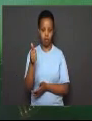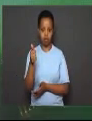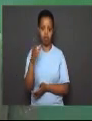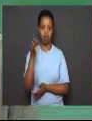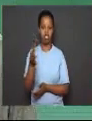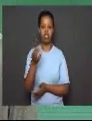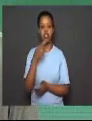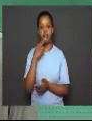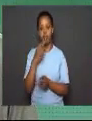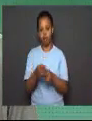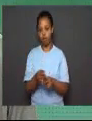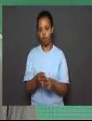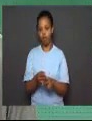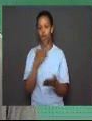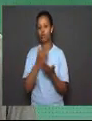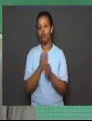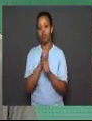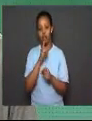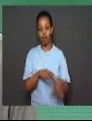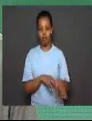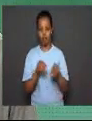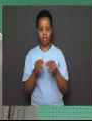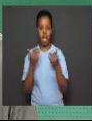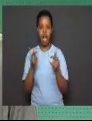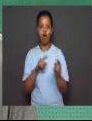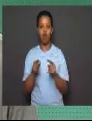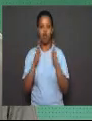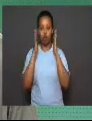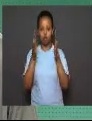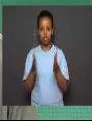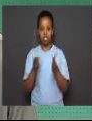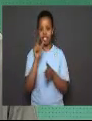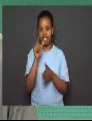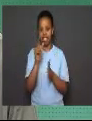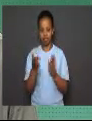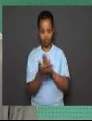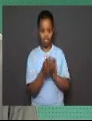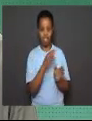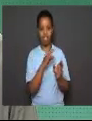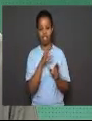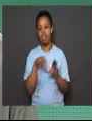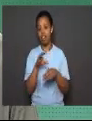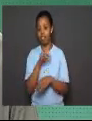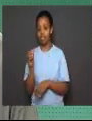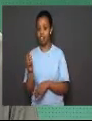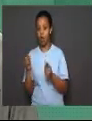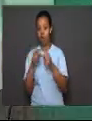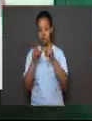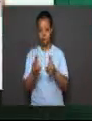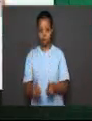students. Now, let us shift our focus a bit to the subject of